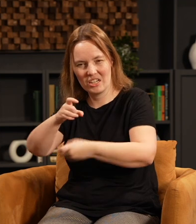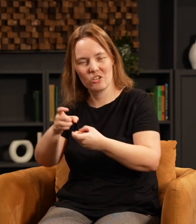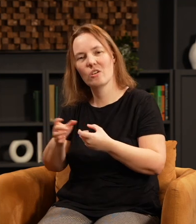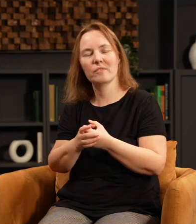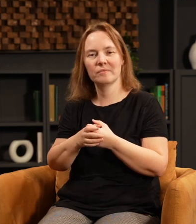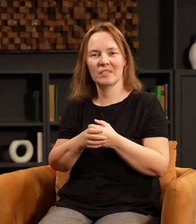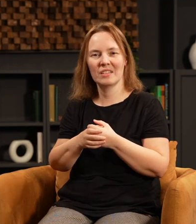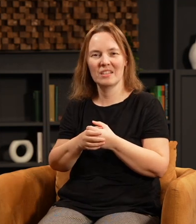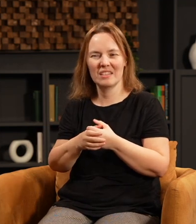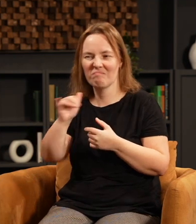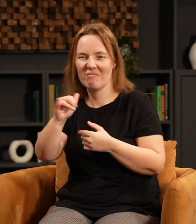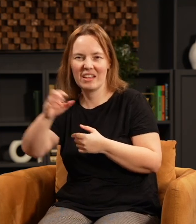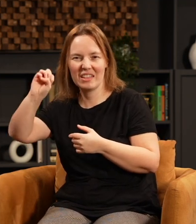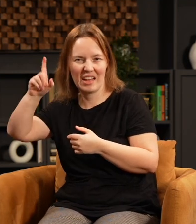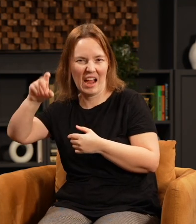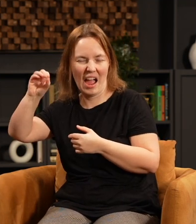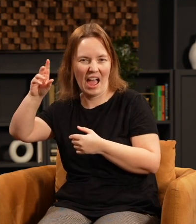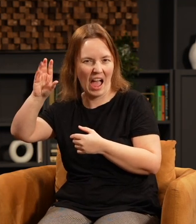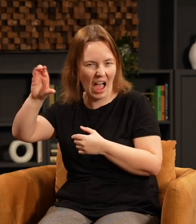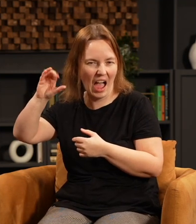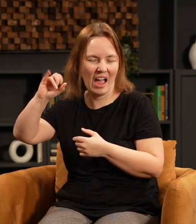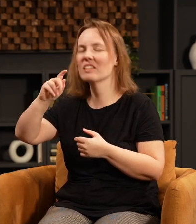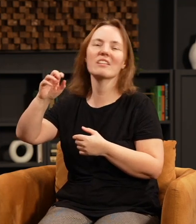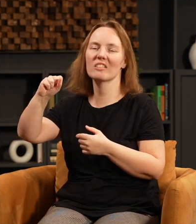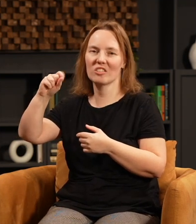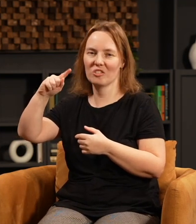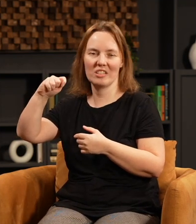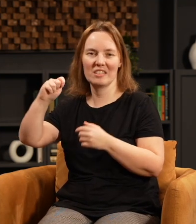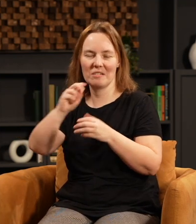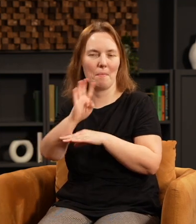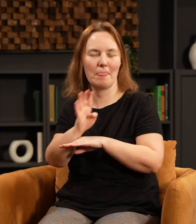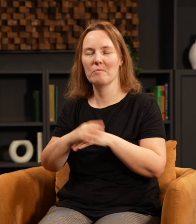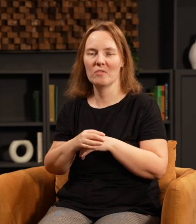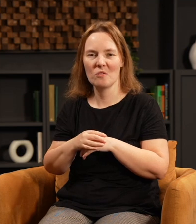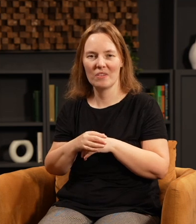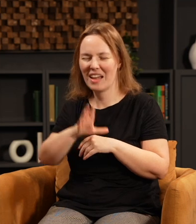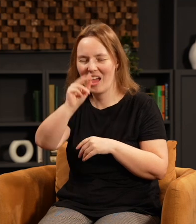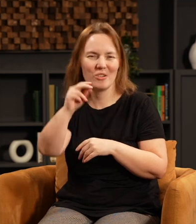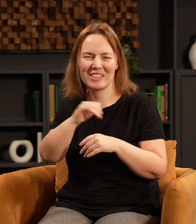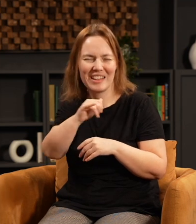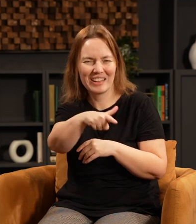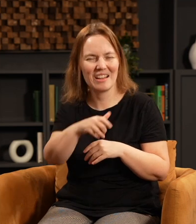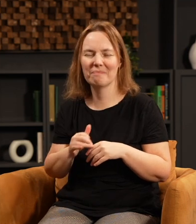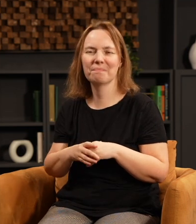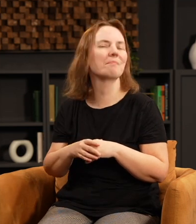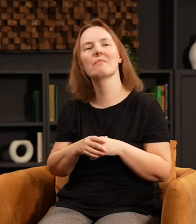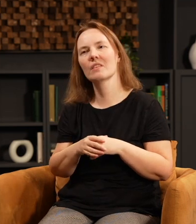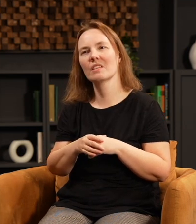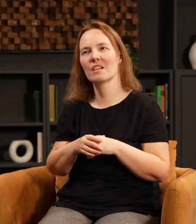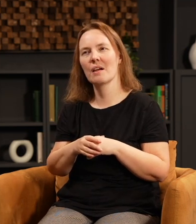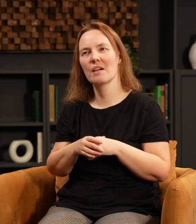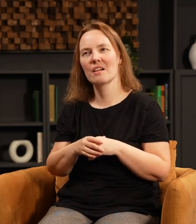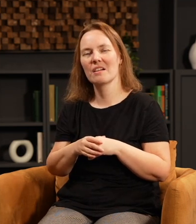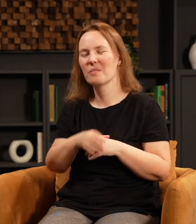you didn't, I actually participated in some deliverance ministries for people who had. So if you have, talk to me later. We'll get you set free. But